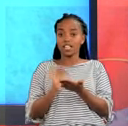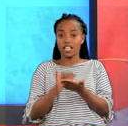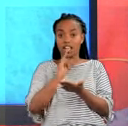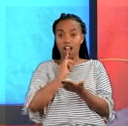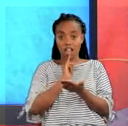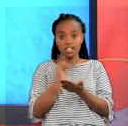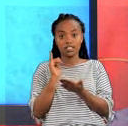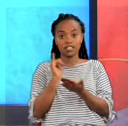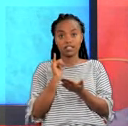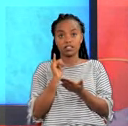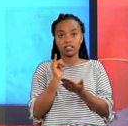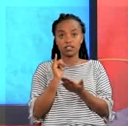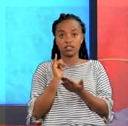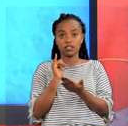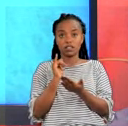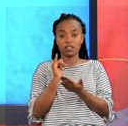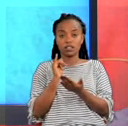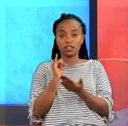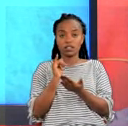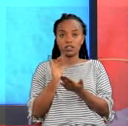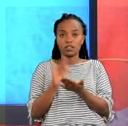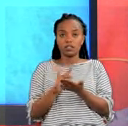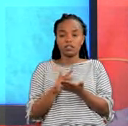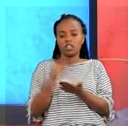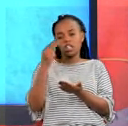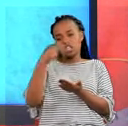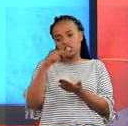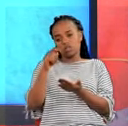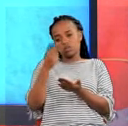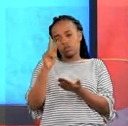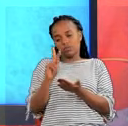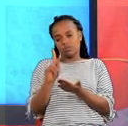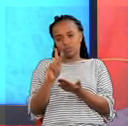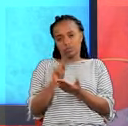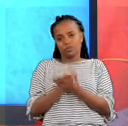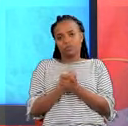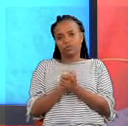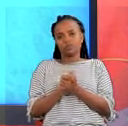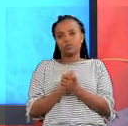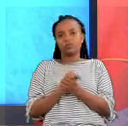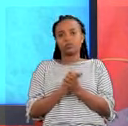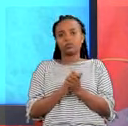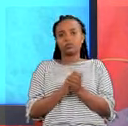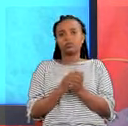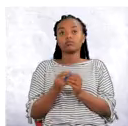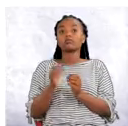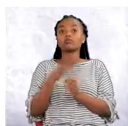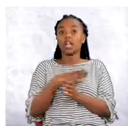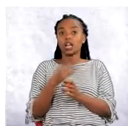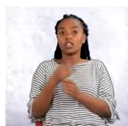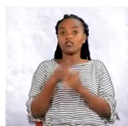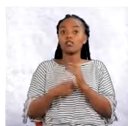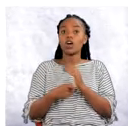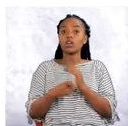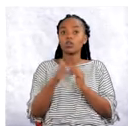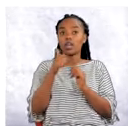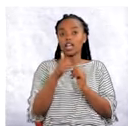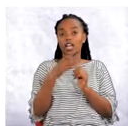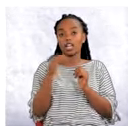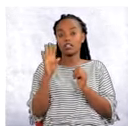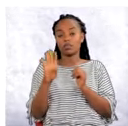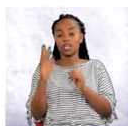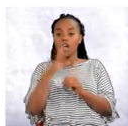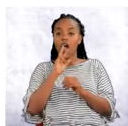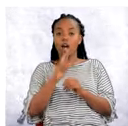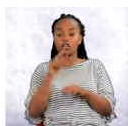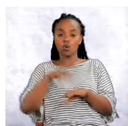is, let me write it here, it is center H, K, center H, K. And the values A and B are